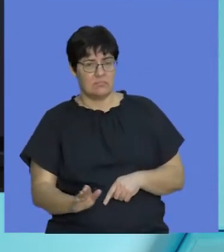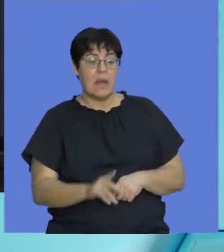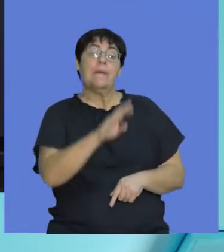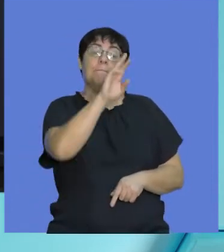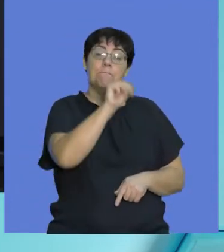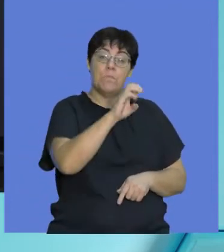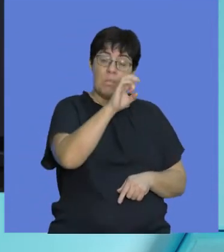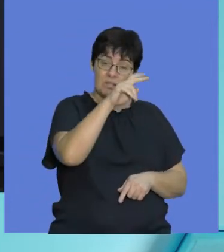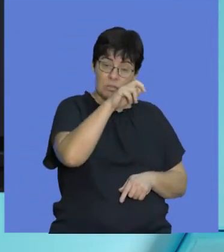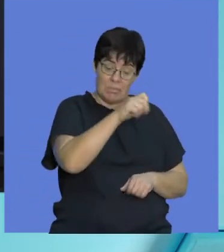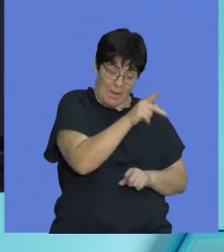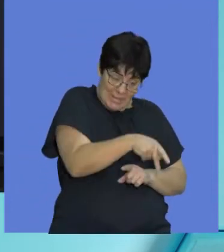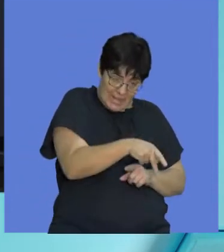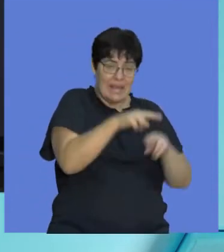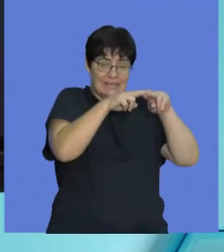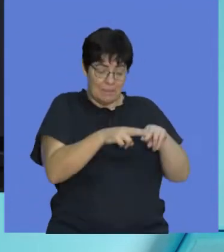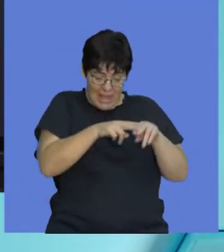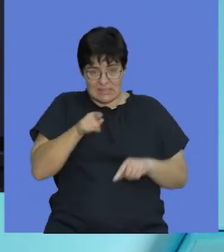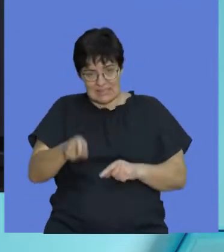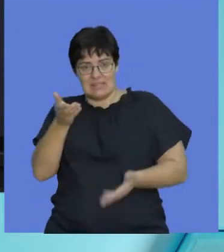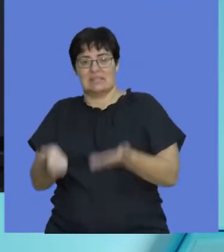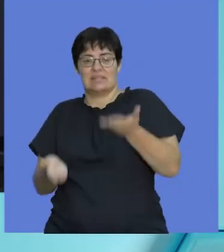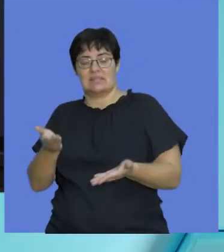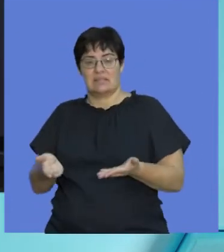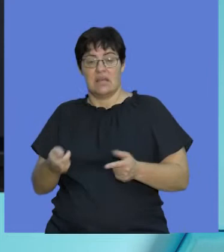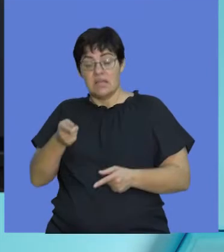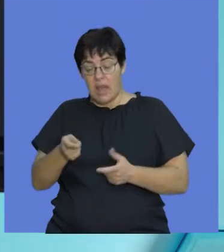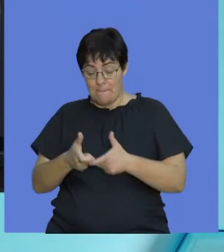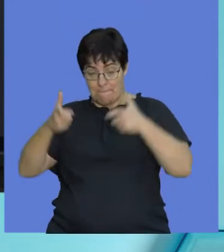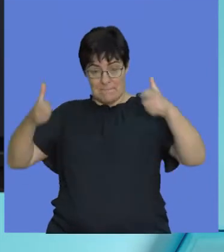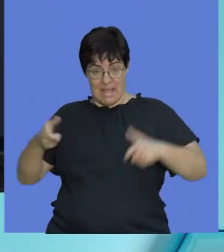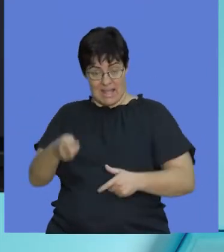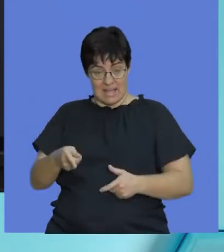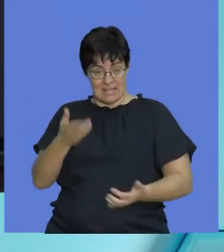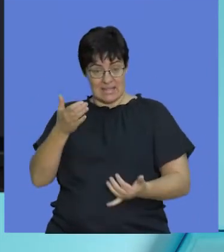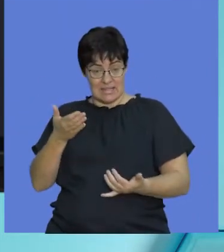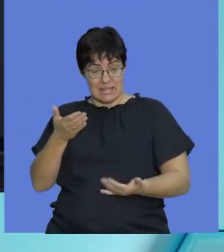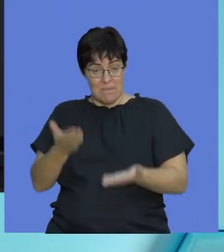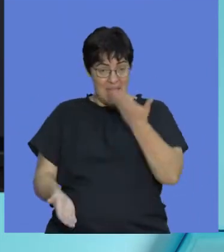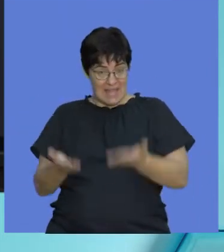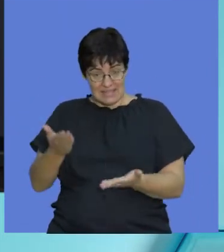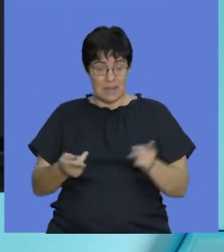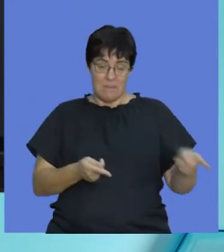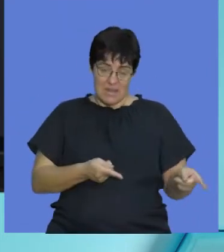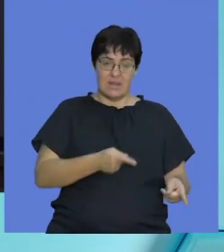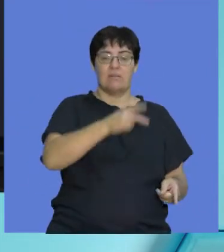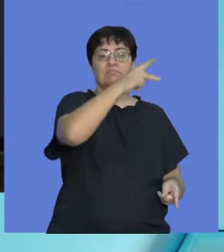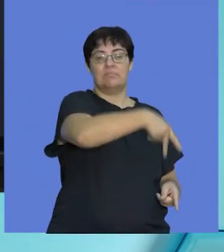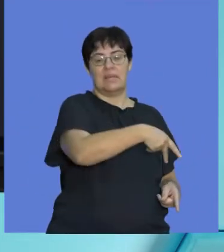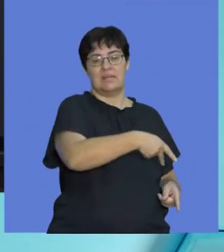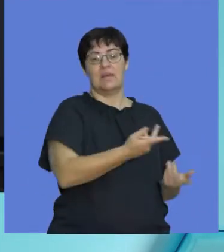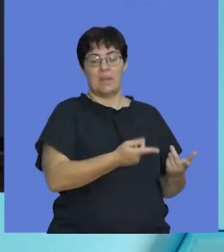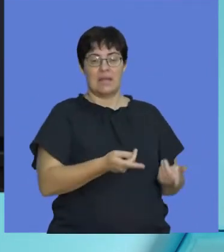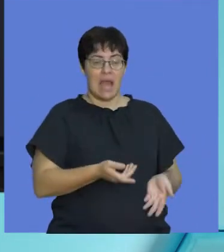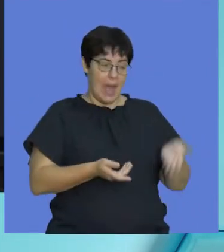depends on mass, okay? So the bigger the mass, the bigger the momentum. But remember I said to you, they change by the